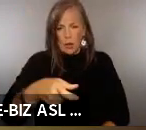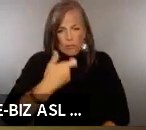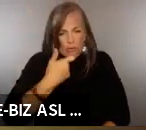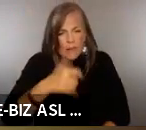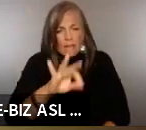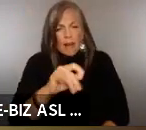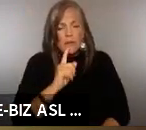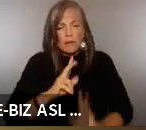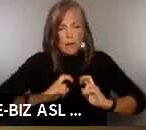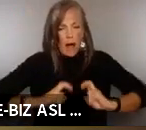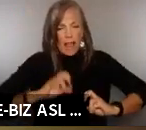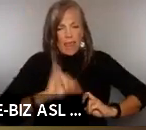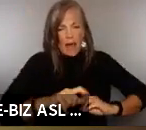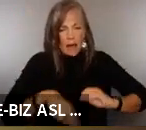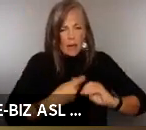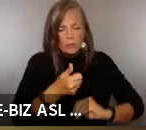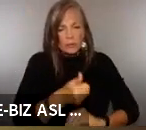Well, that's